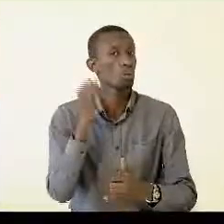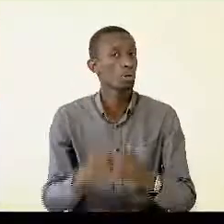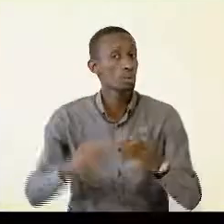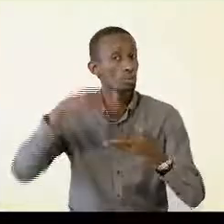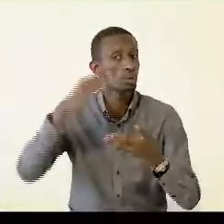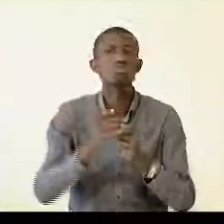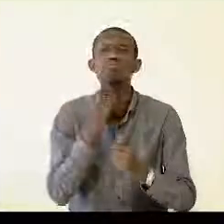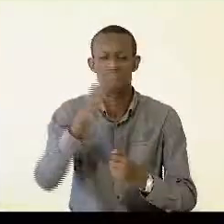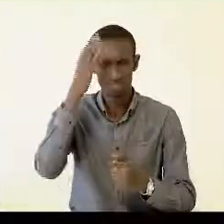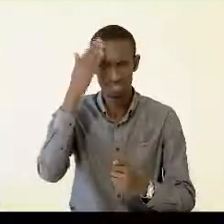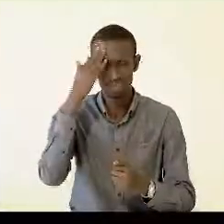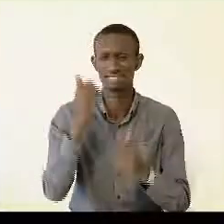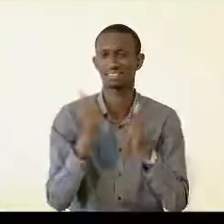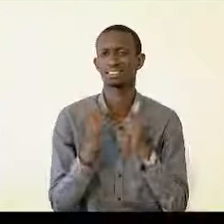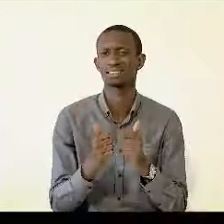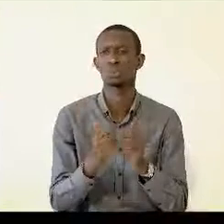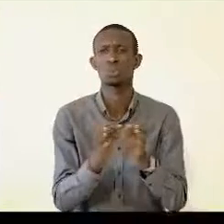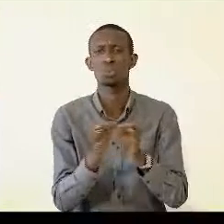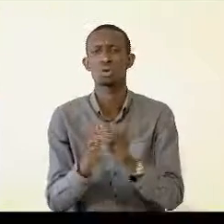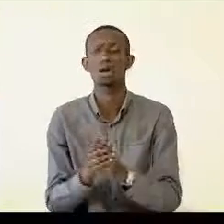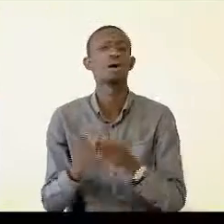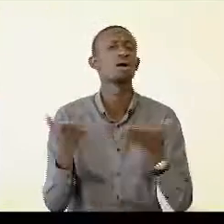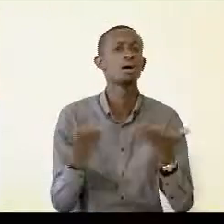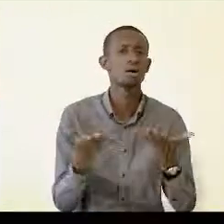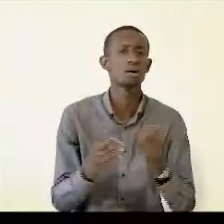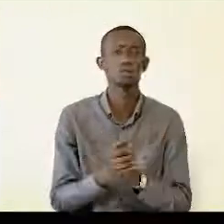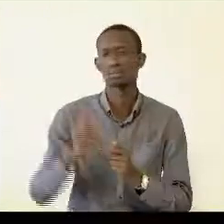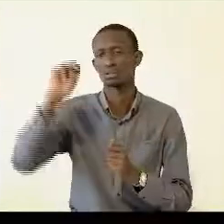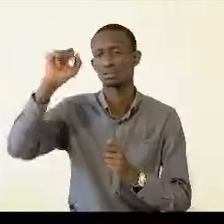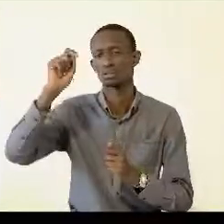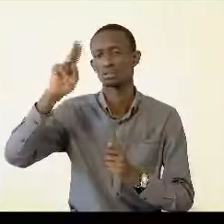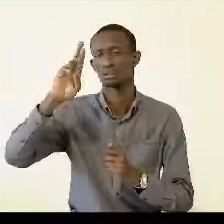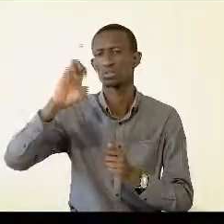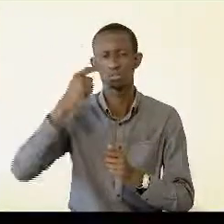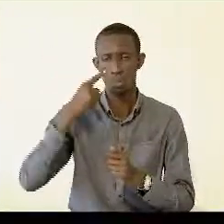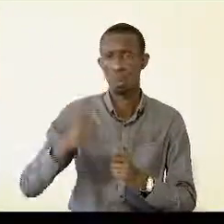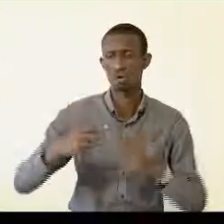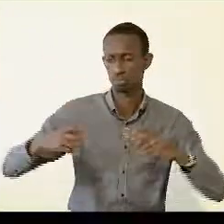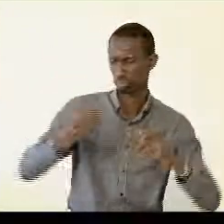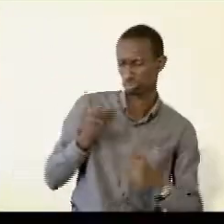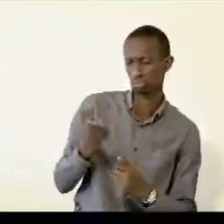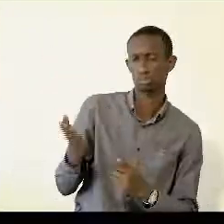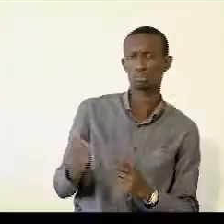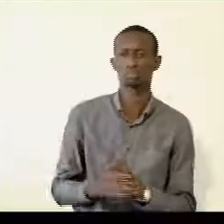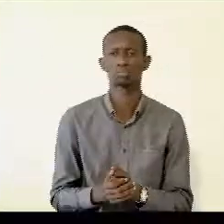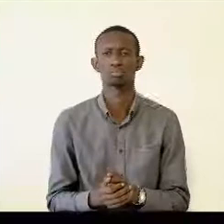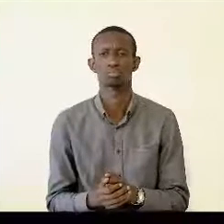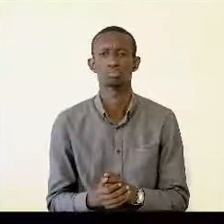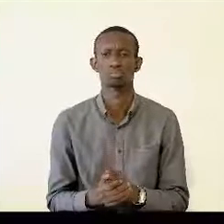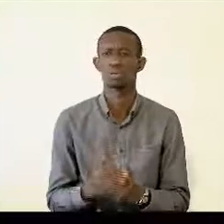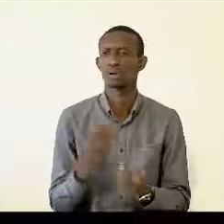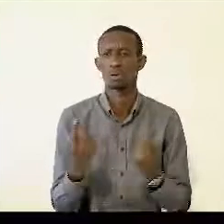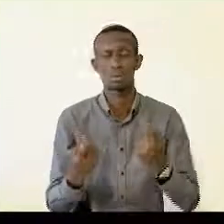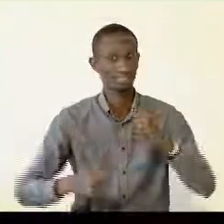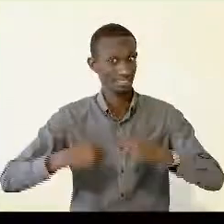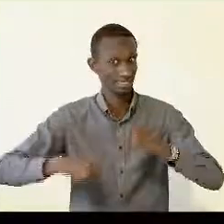you should be able to state where in nature we find some of these elements. Some of them are very